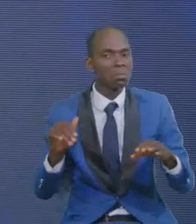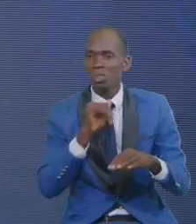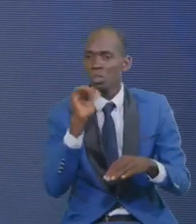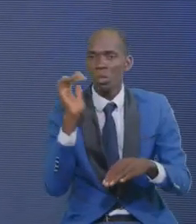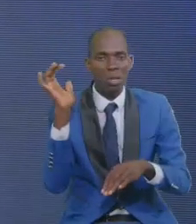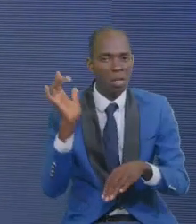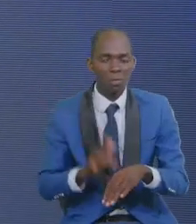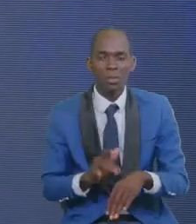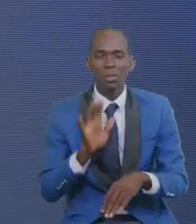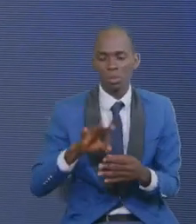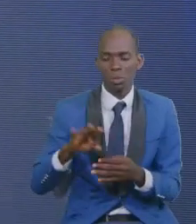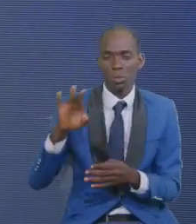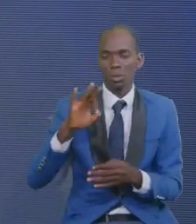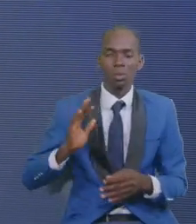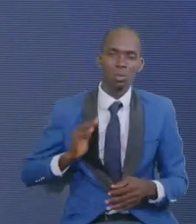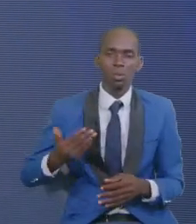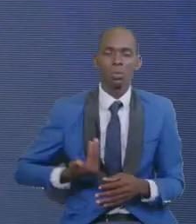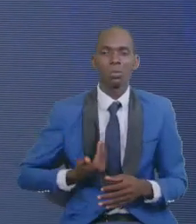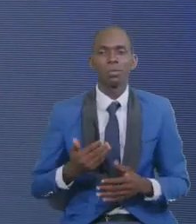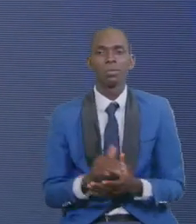your spirit.